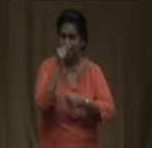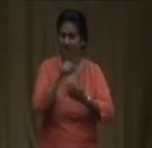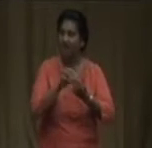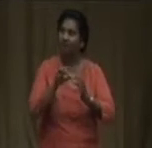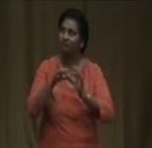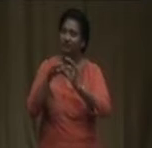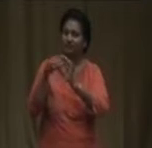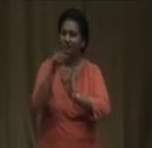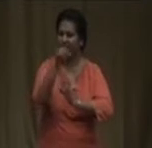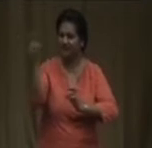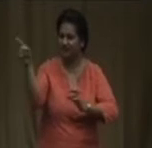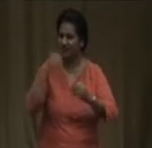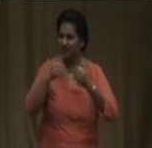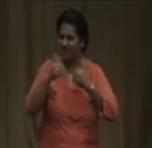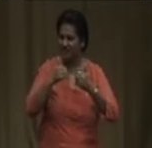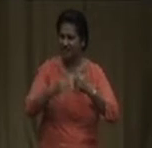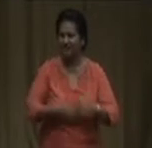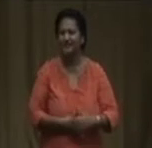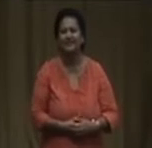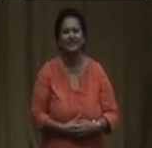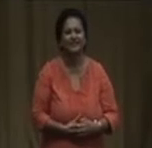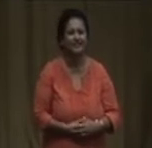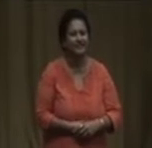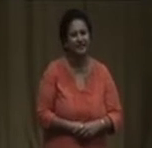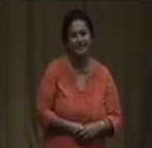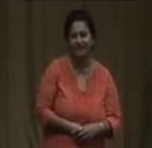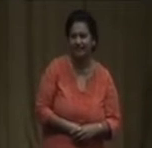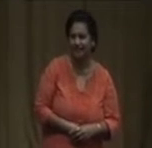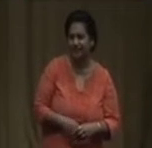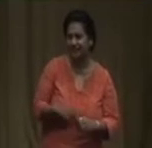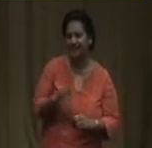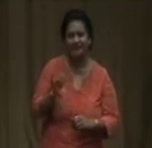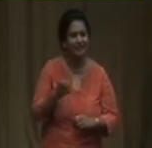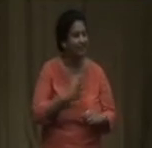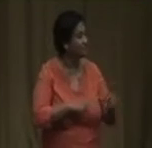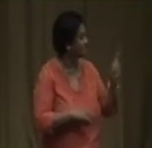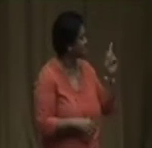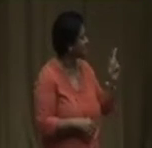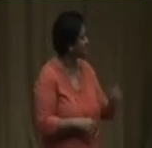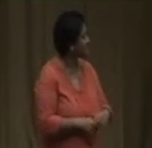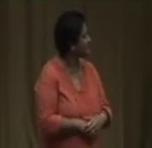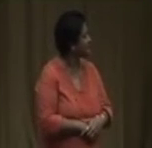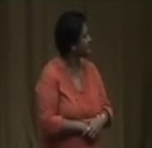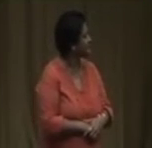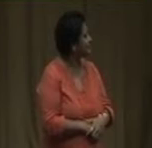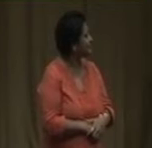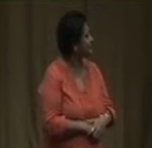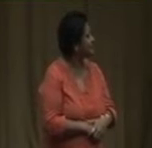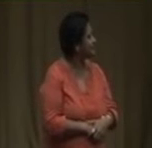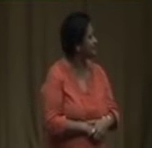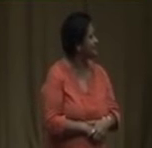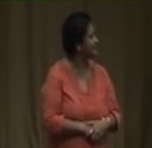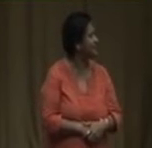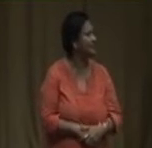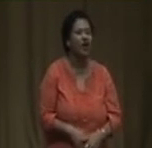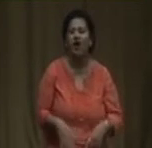partner organisation. If you're working towards a formal qualification, then OerU courses can help you get there.